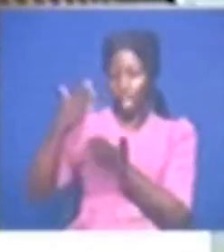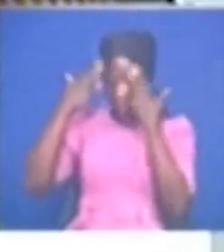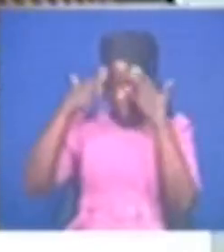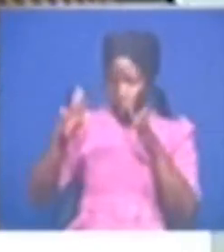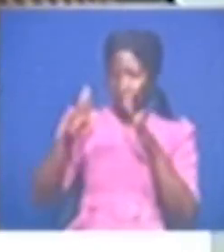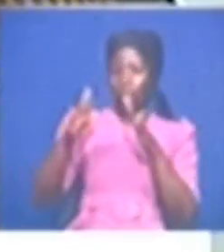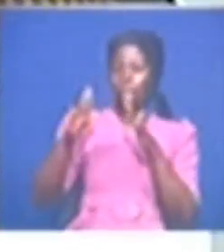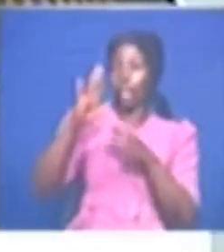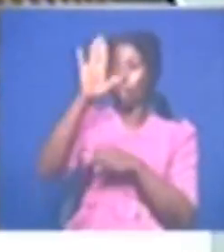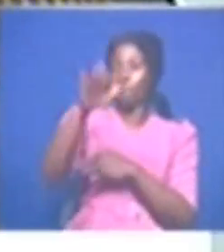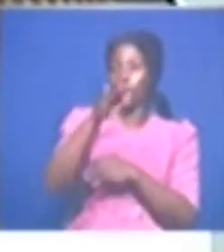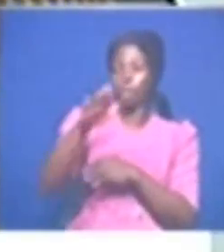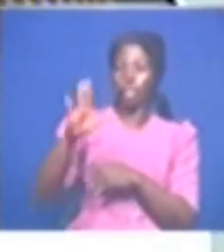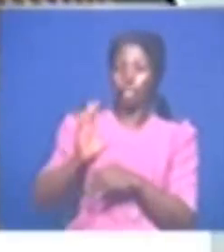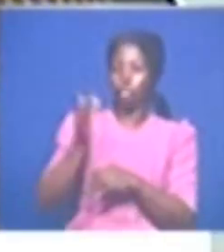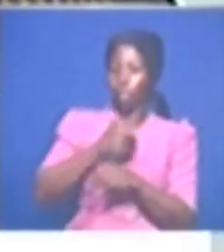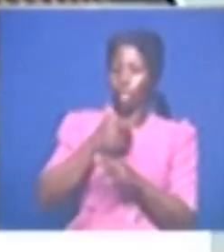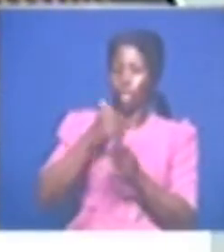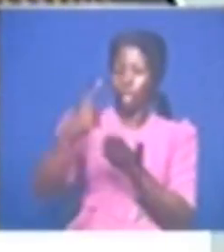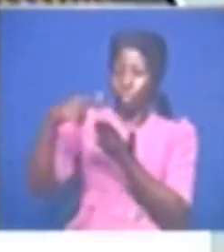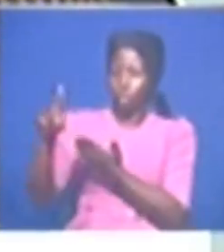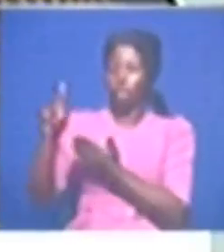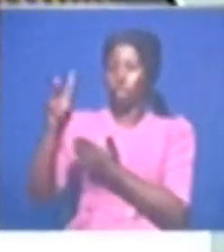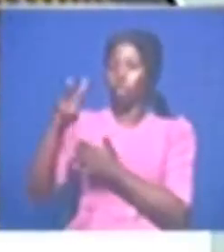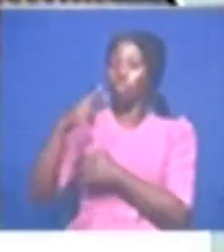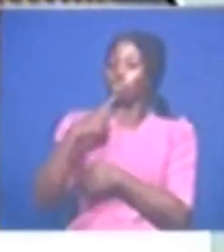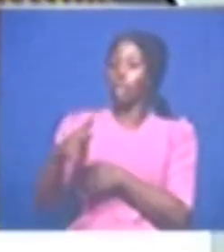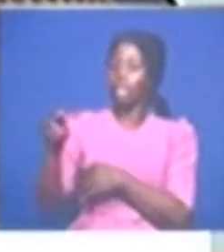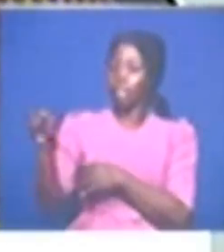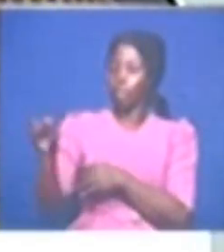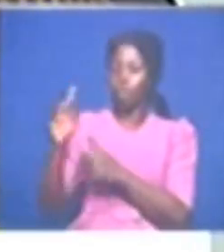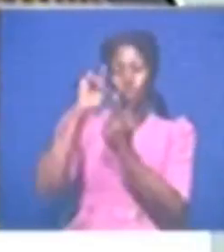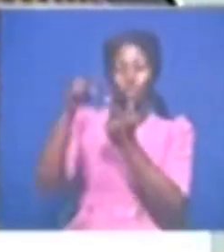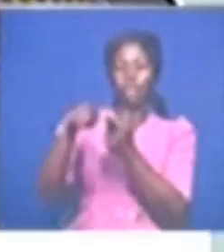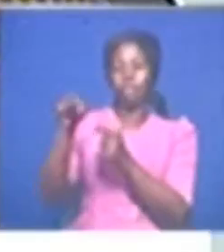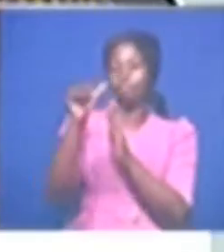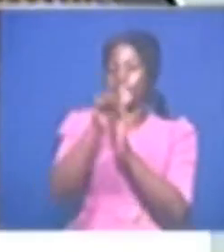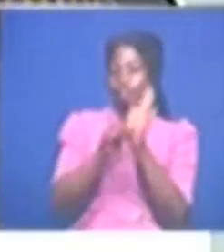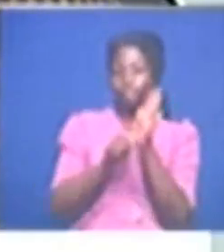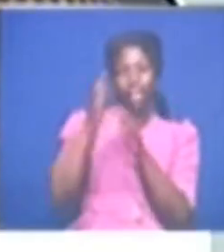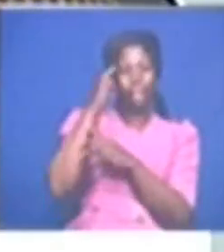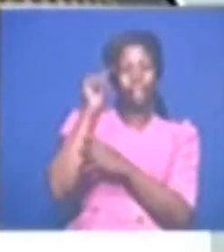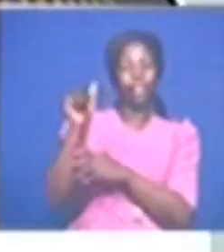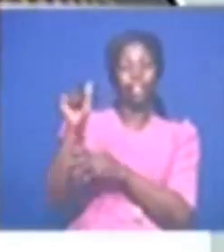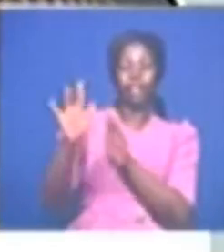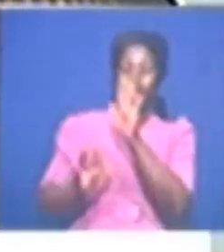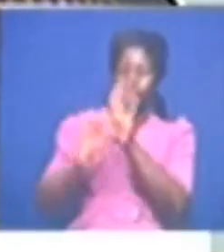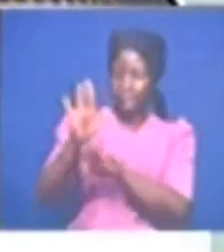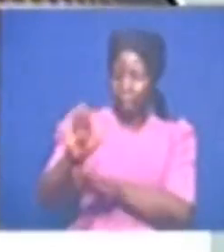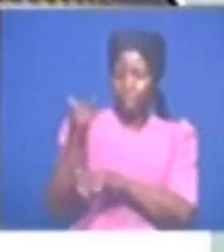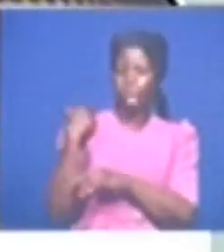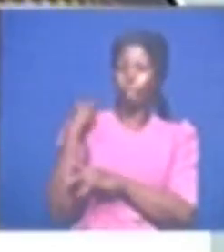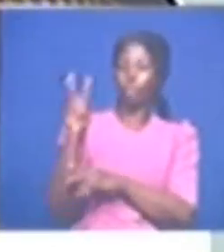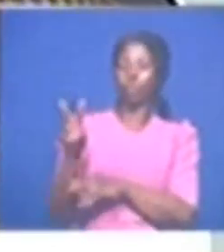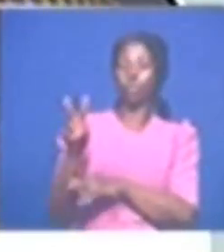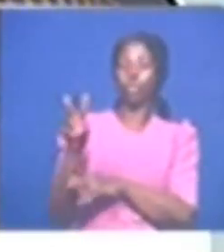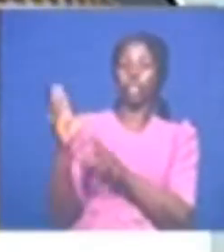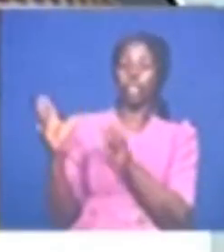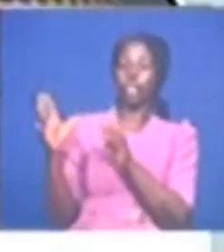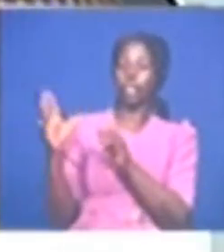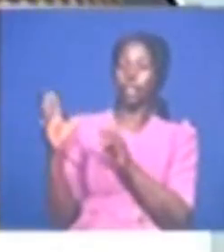passed like 200 million towards this agenda, and I think that's a milestone. Number two is